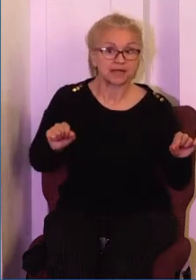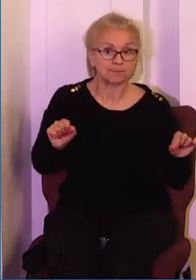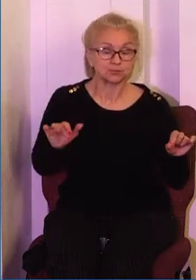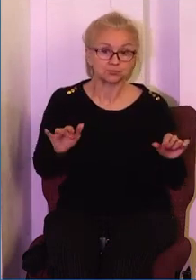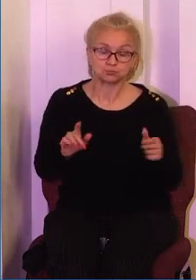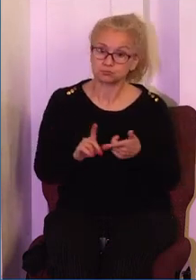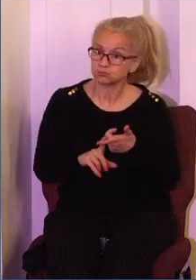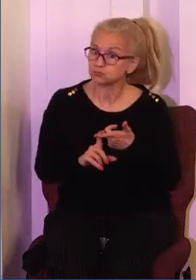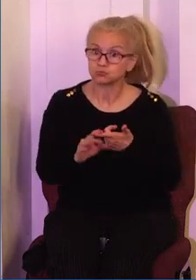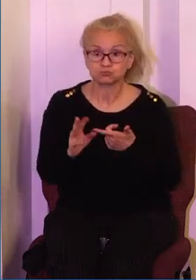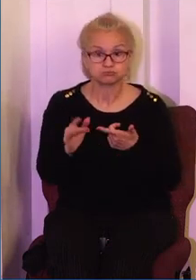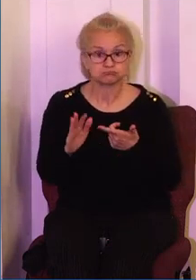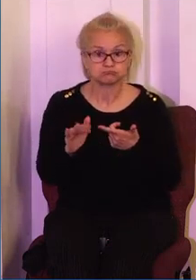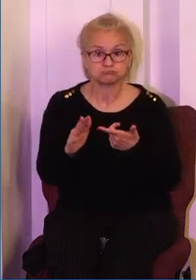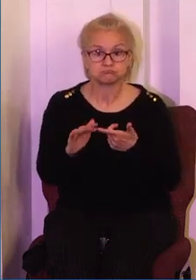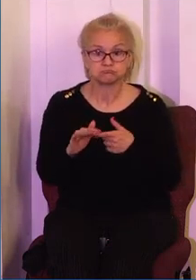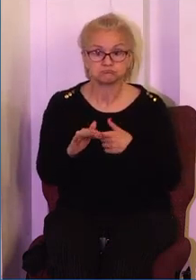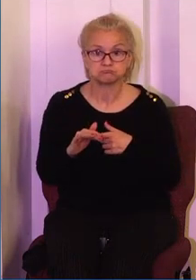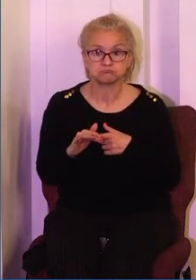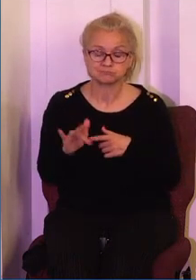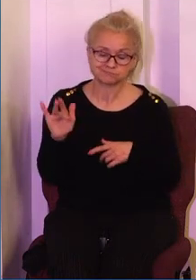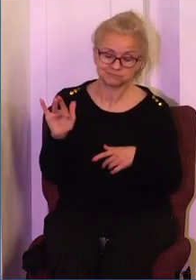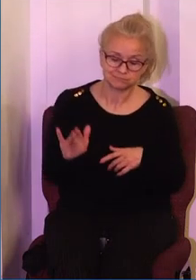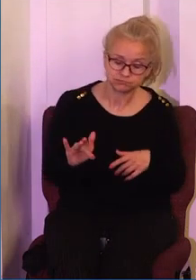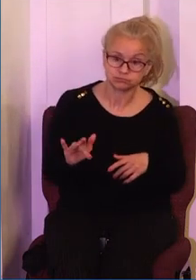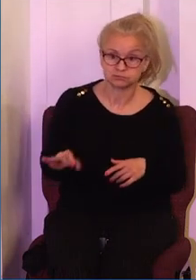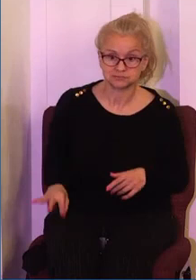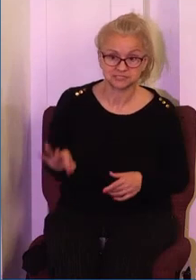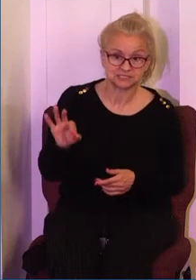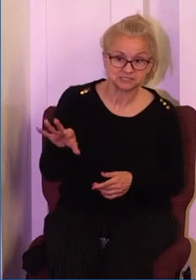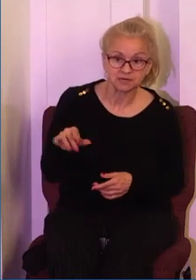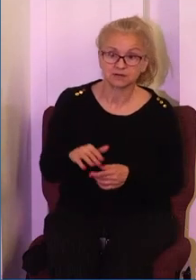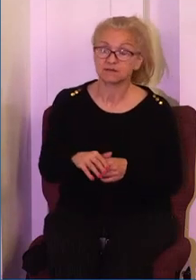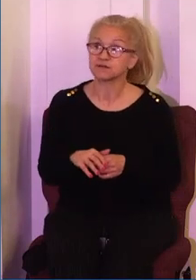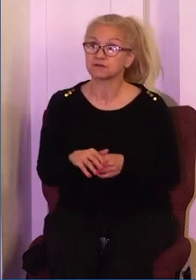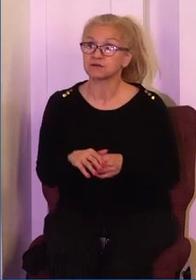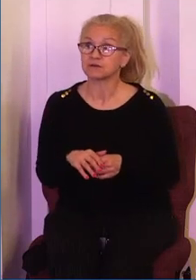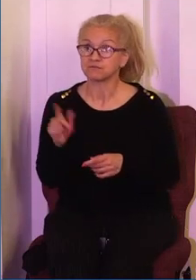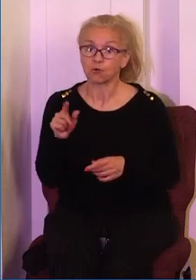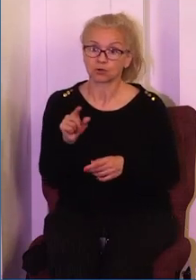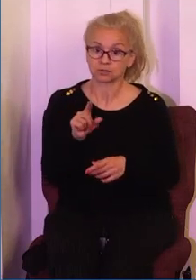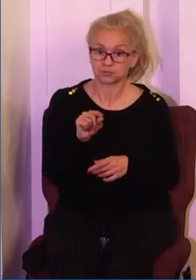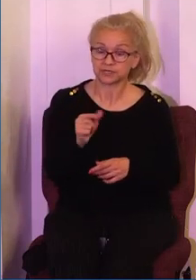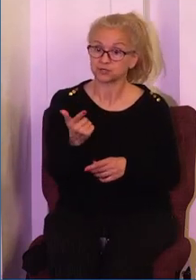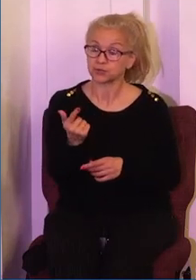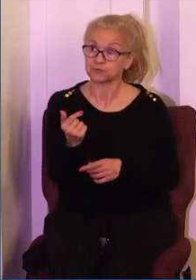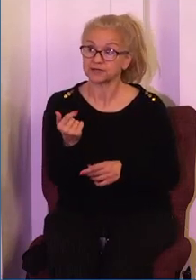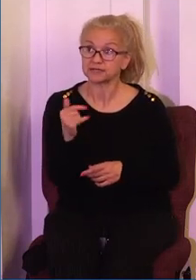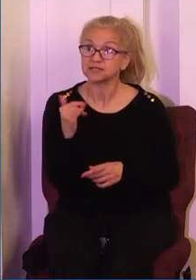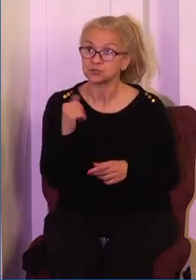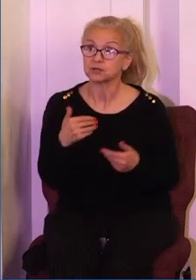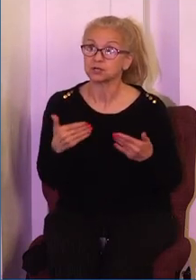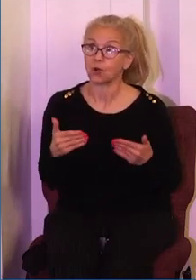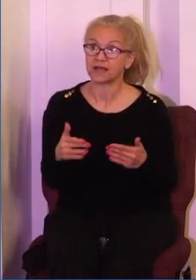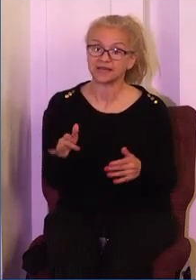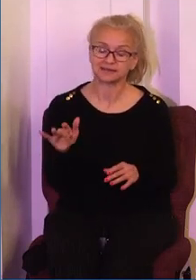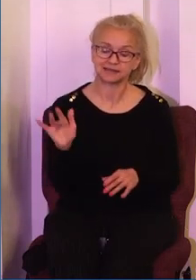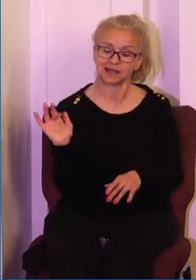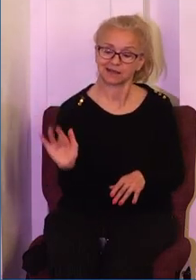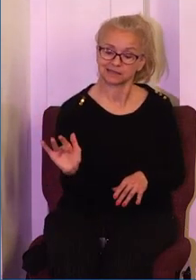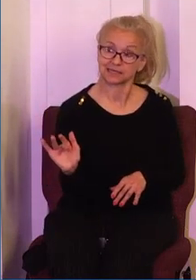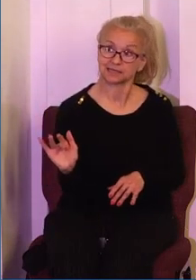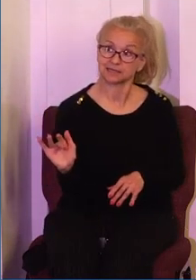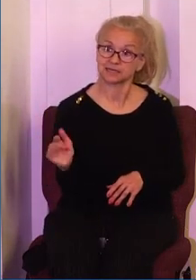to pledge an amount for the calendar year 2021, you can go ahead and click on that and